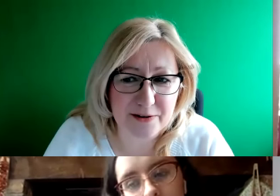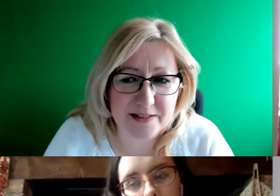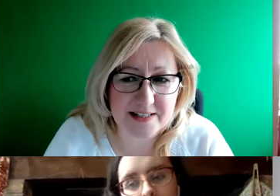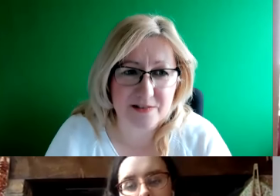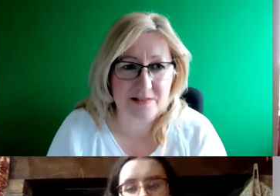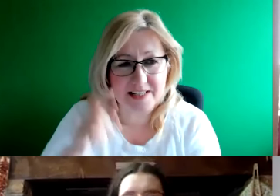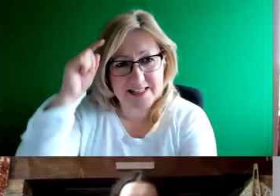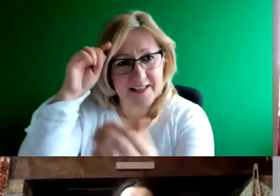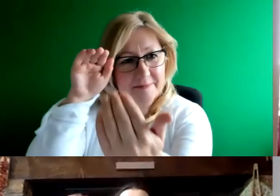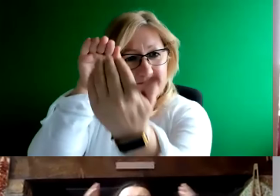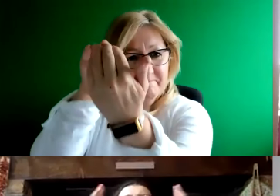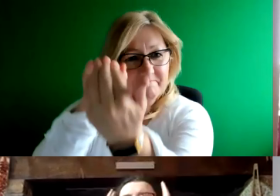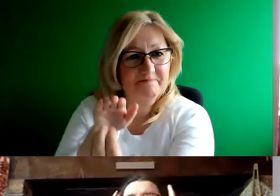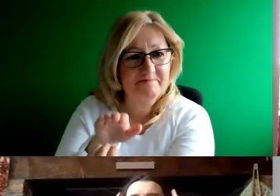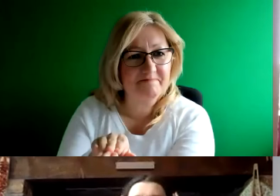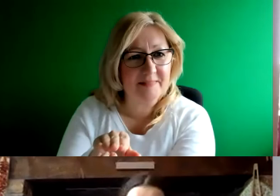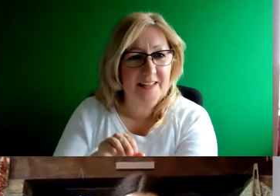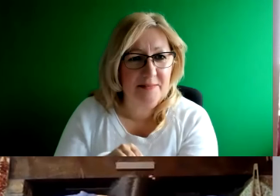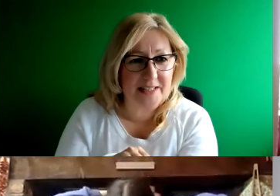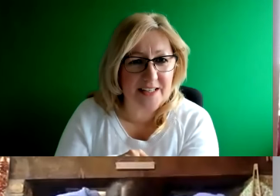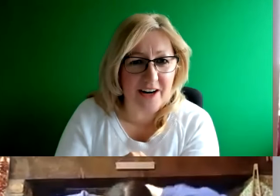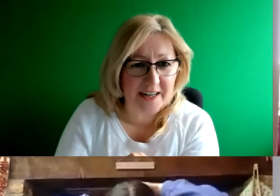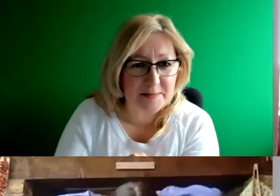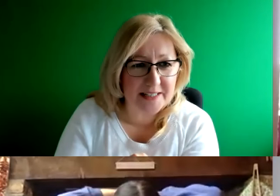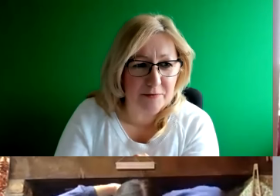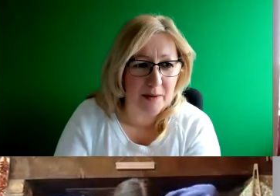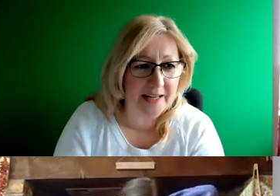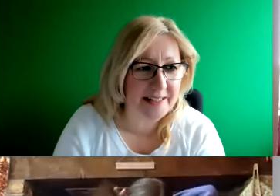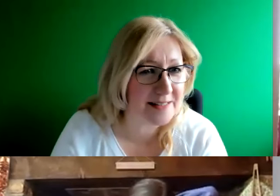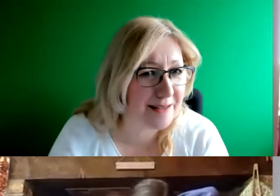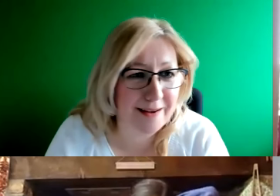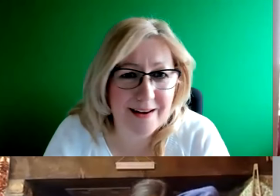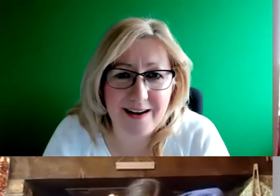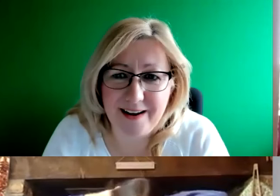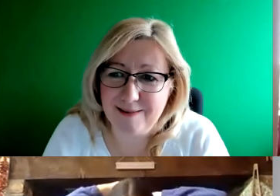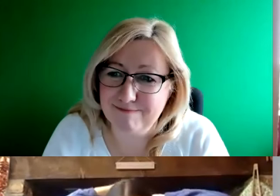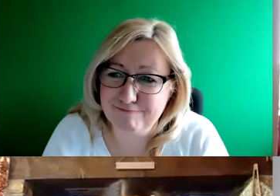sign languages, you know, so things like meeting of hearts, meeting of minds,